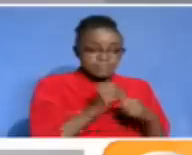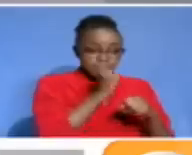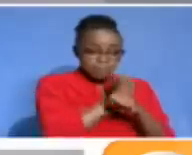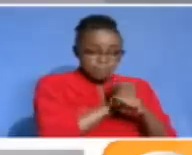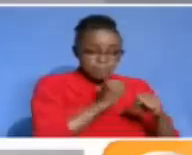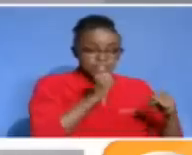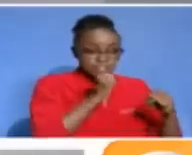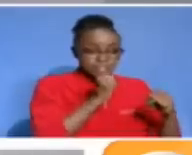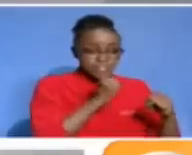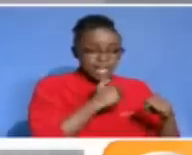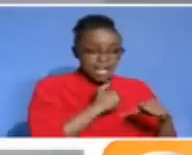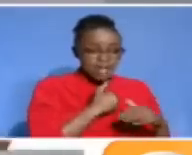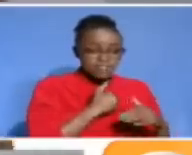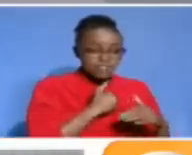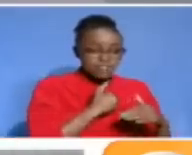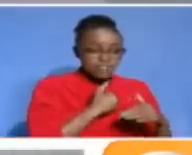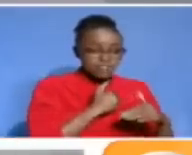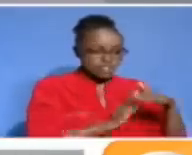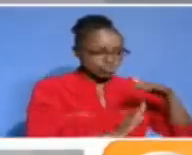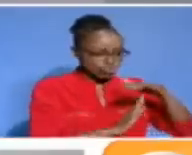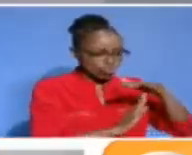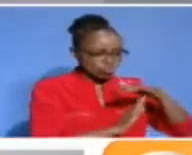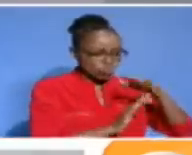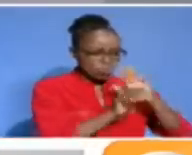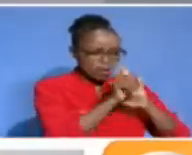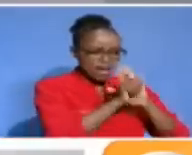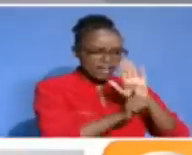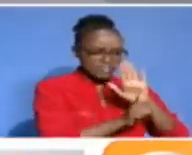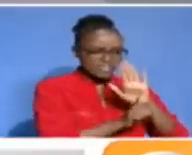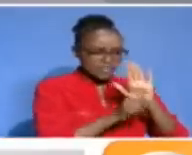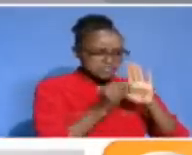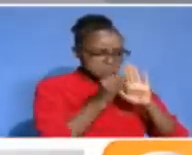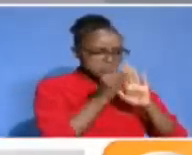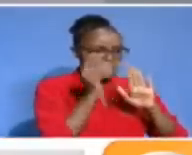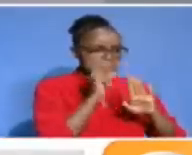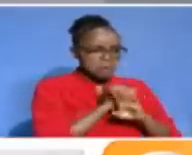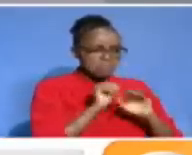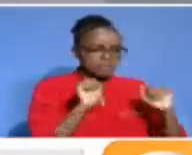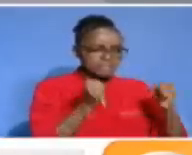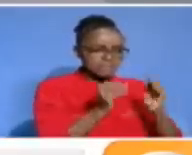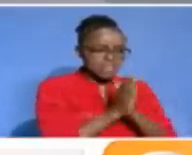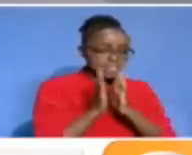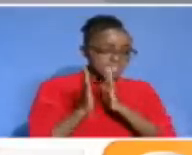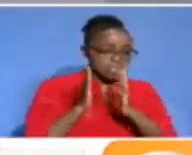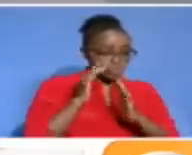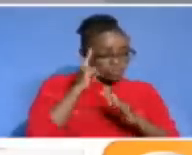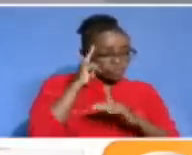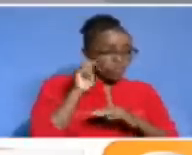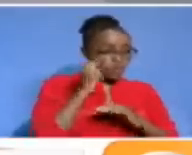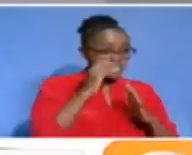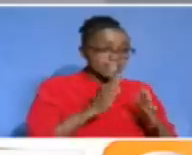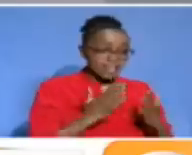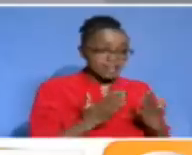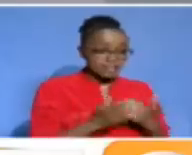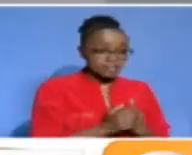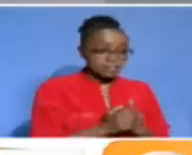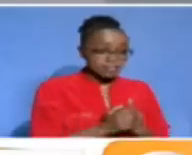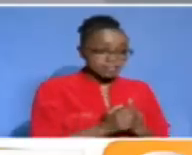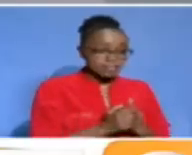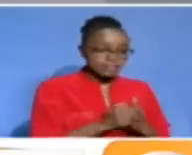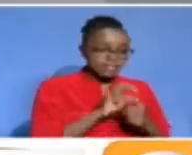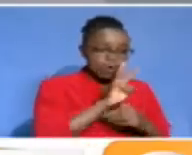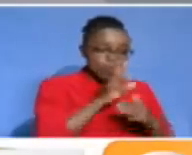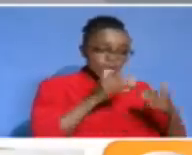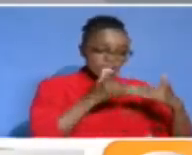put this on top of his agenda on the safety and security of Kenyans post